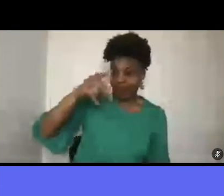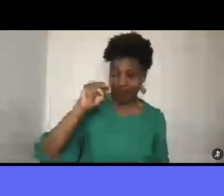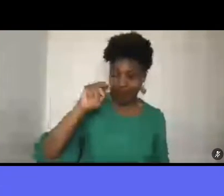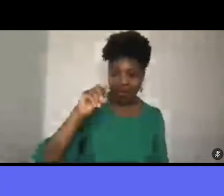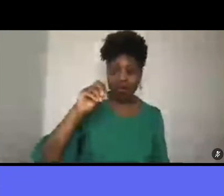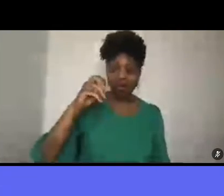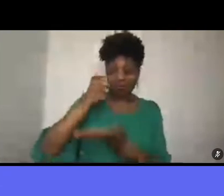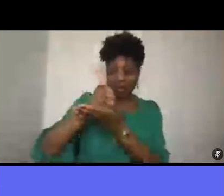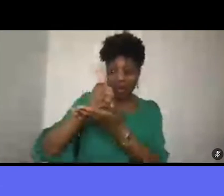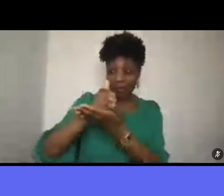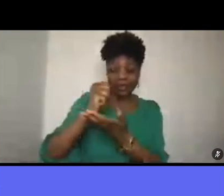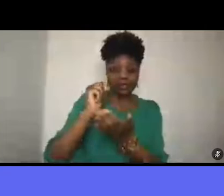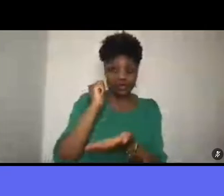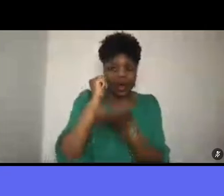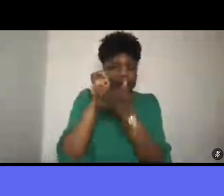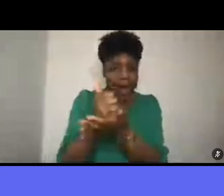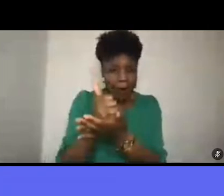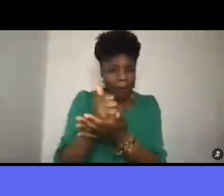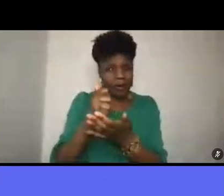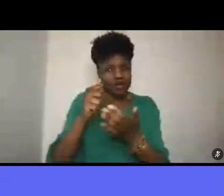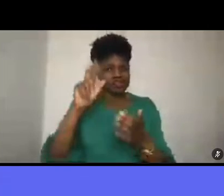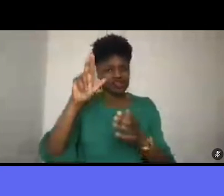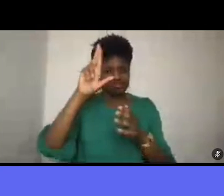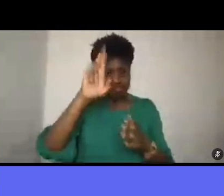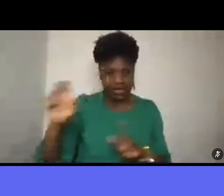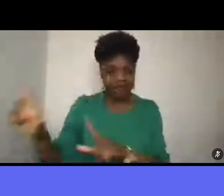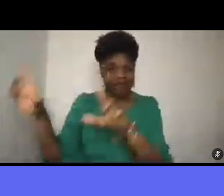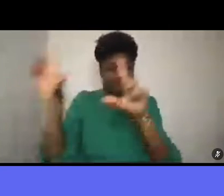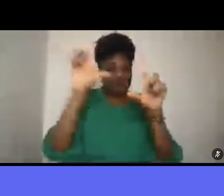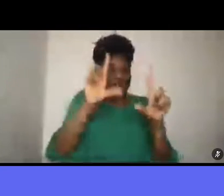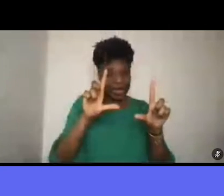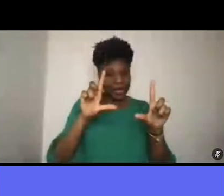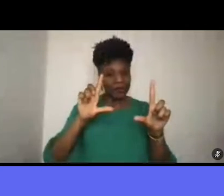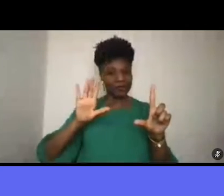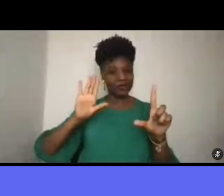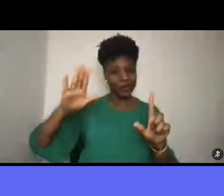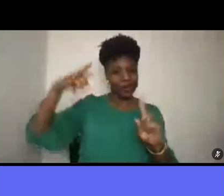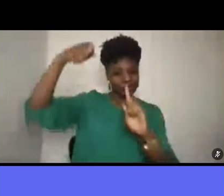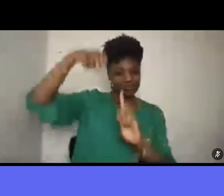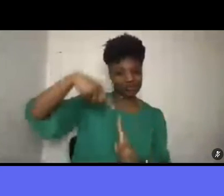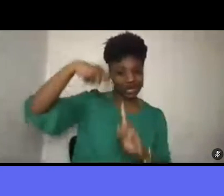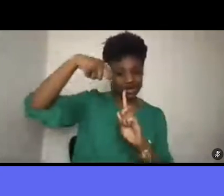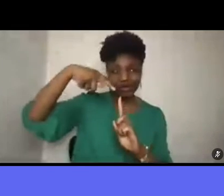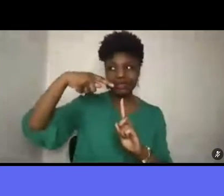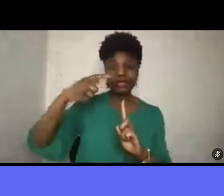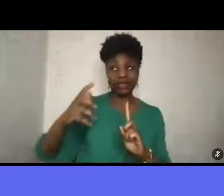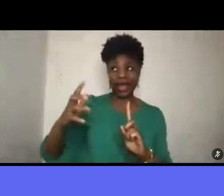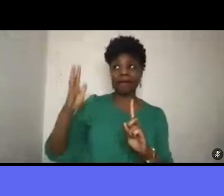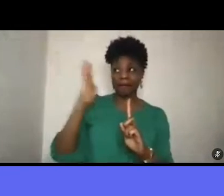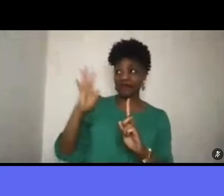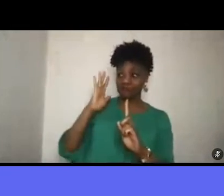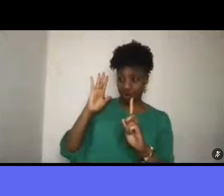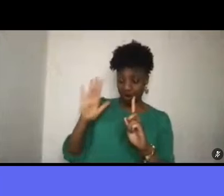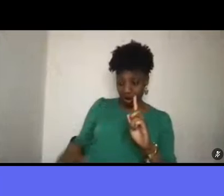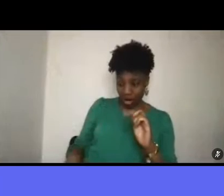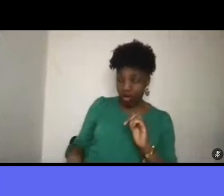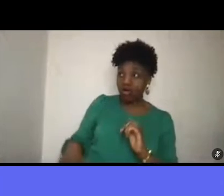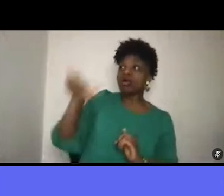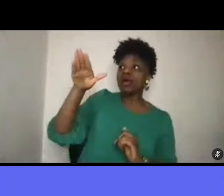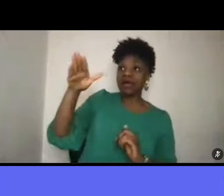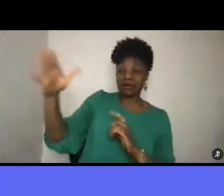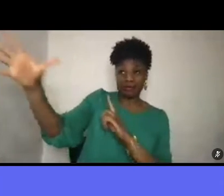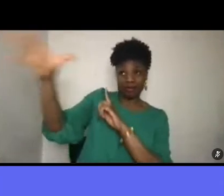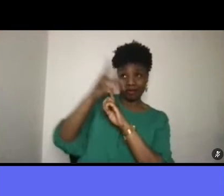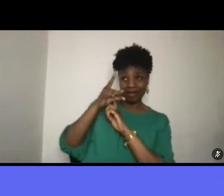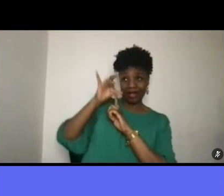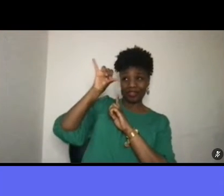times in your life that cause trauma or triggers your now triggers. So I, that's the route I'm going